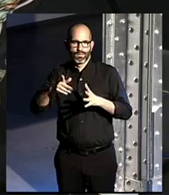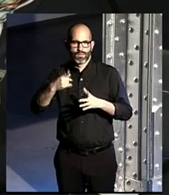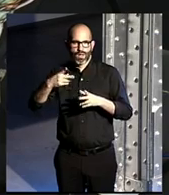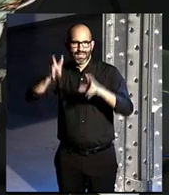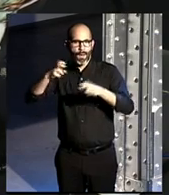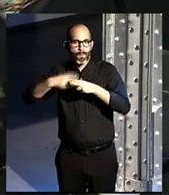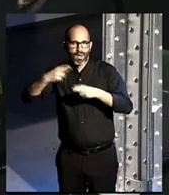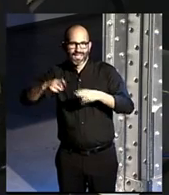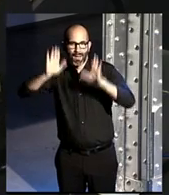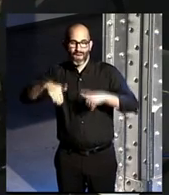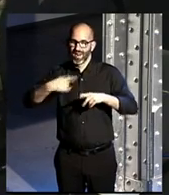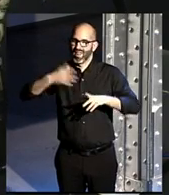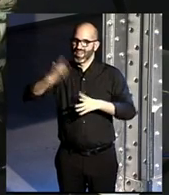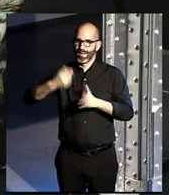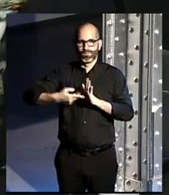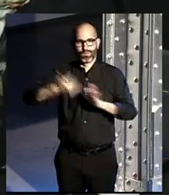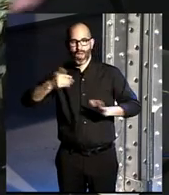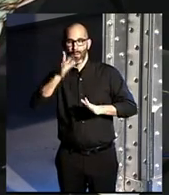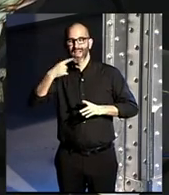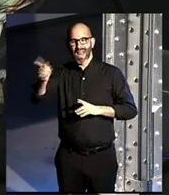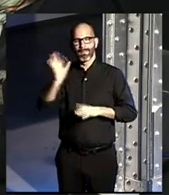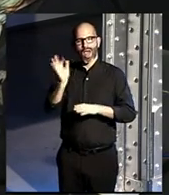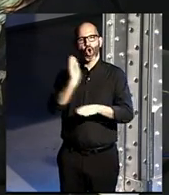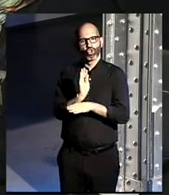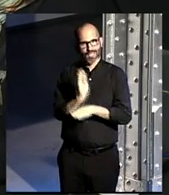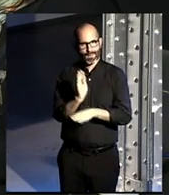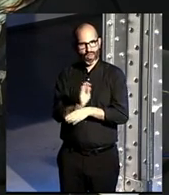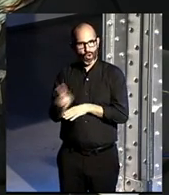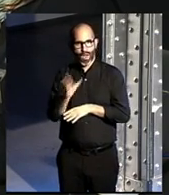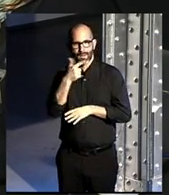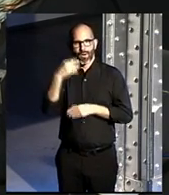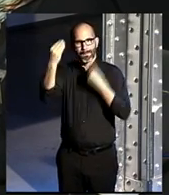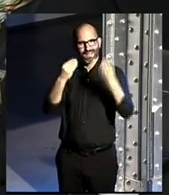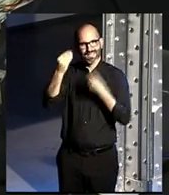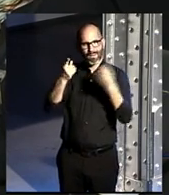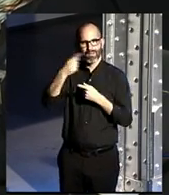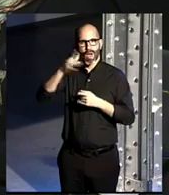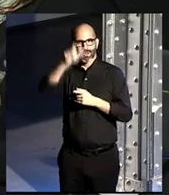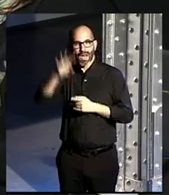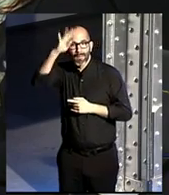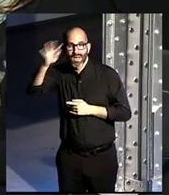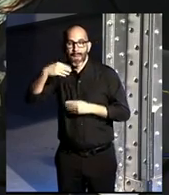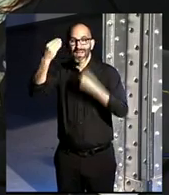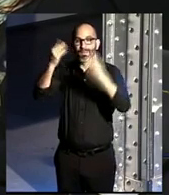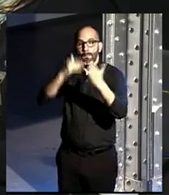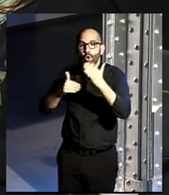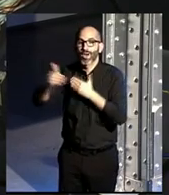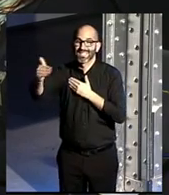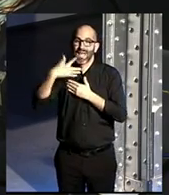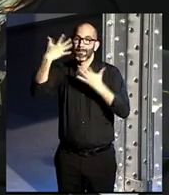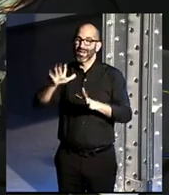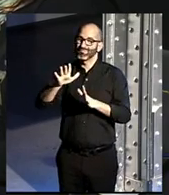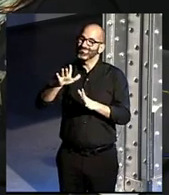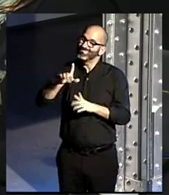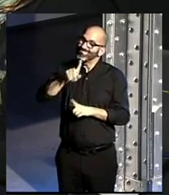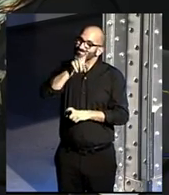política. Verne en sí era bastante conservador. Creemos que como persona imaginativa era progresista, pero probablemente no.